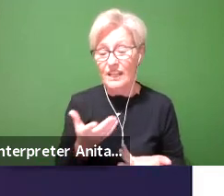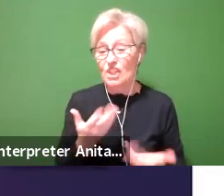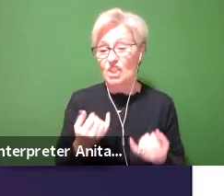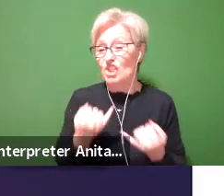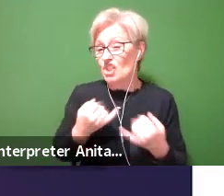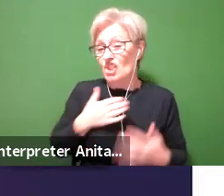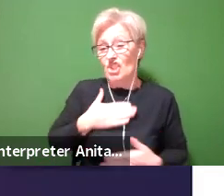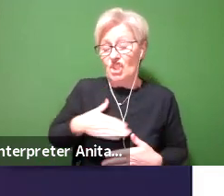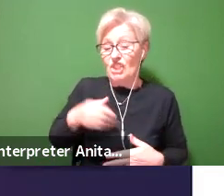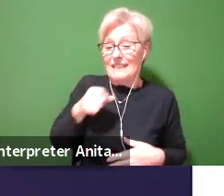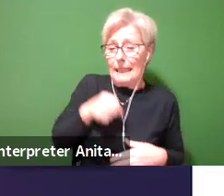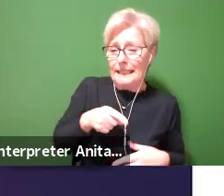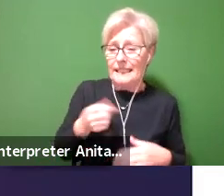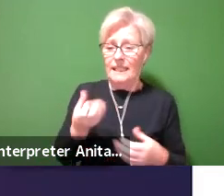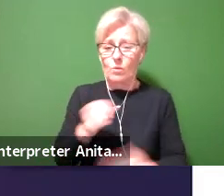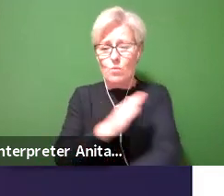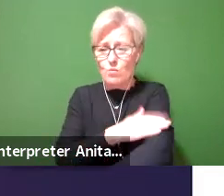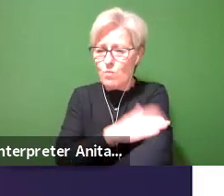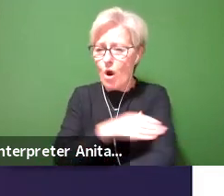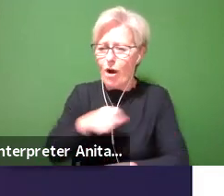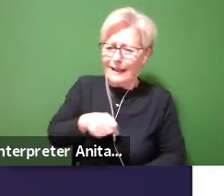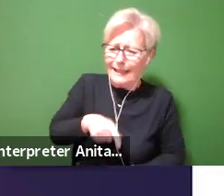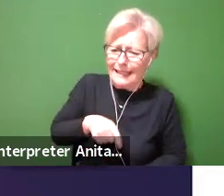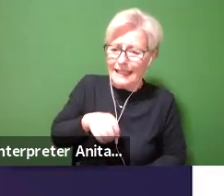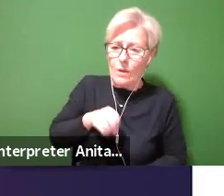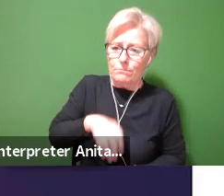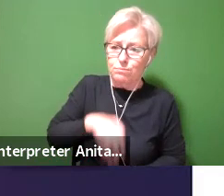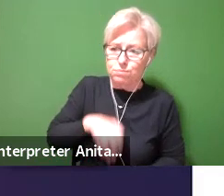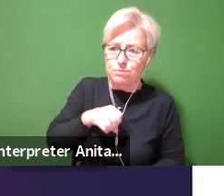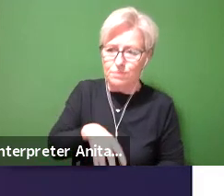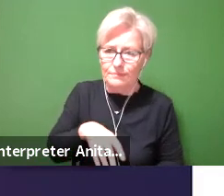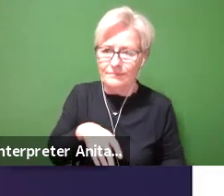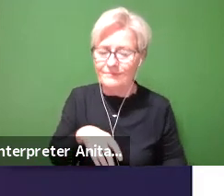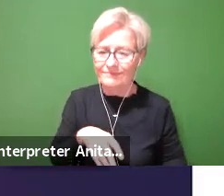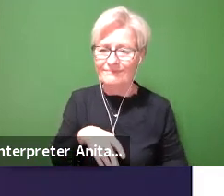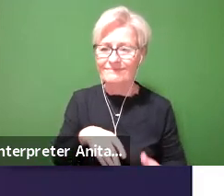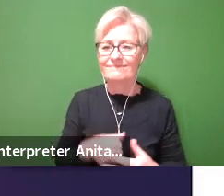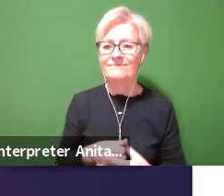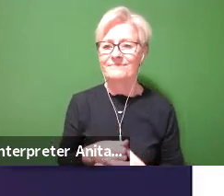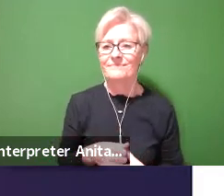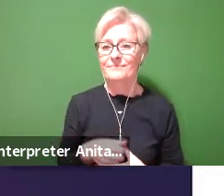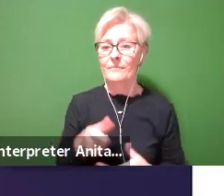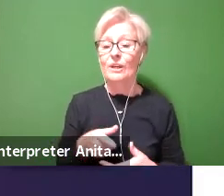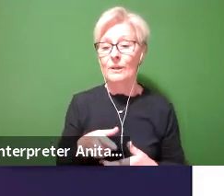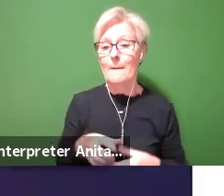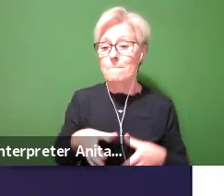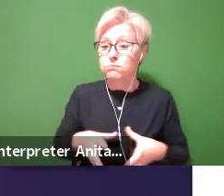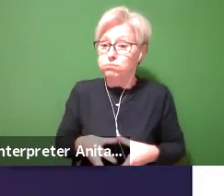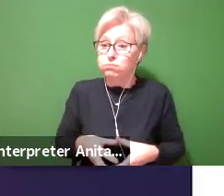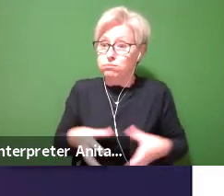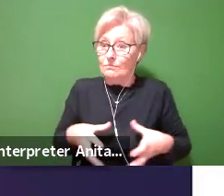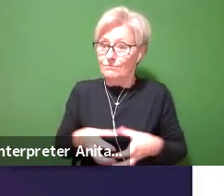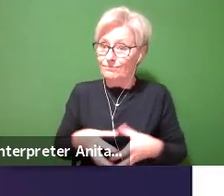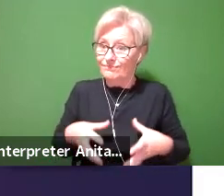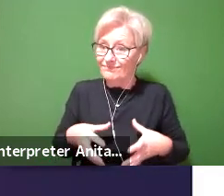sneeze, or you're out for a walk and you're, you know, walking very briskly and you get the leak, then pelvic floor muscle exercise is that